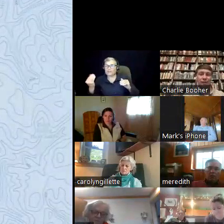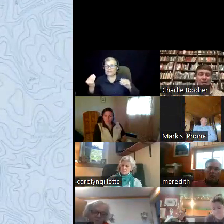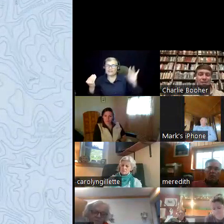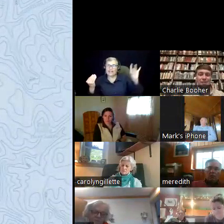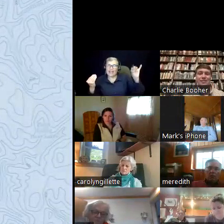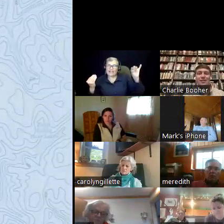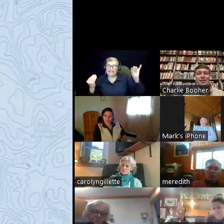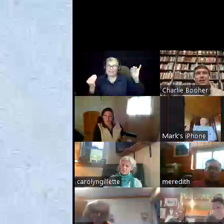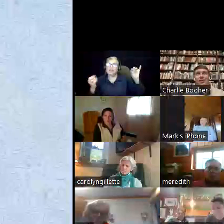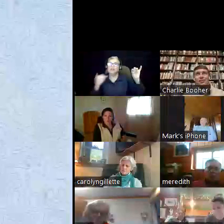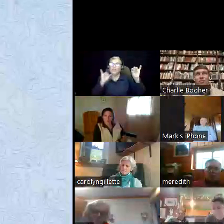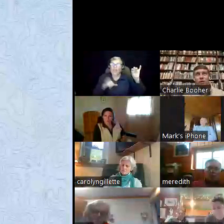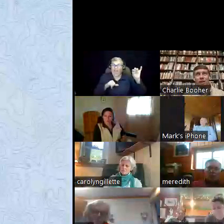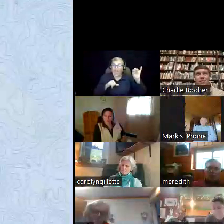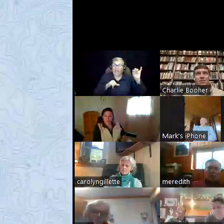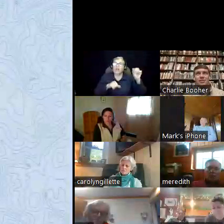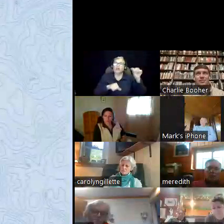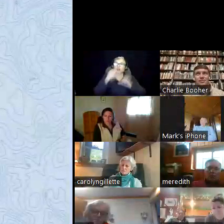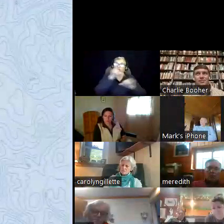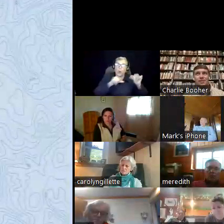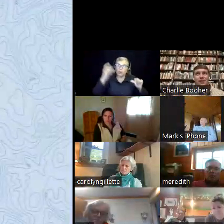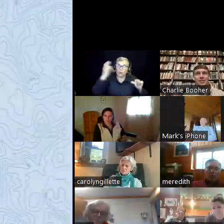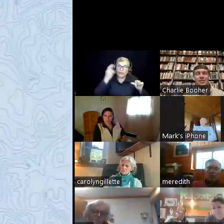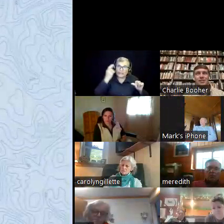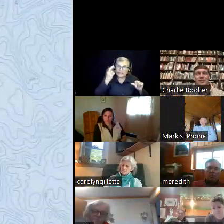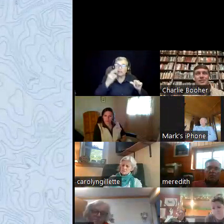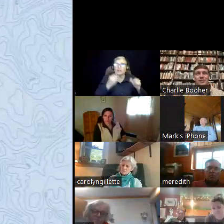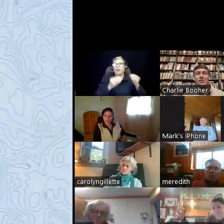drive legal license when it comes to